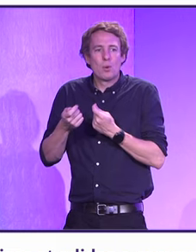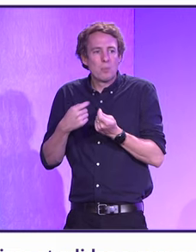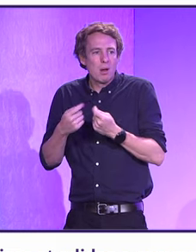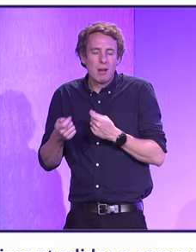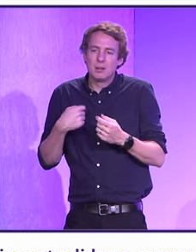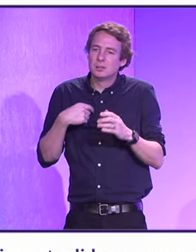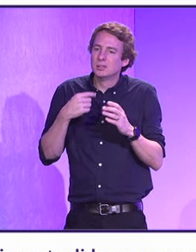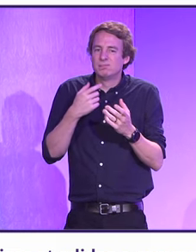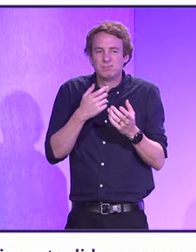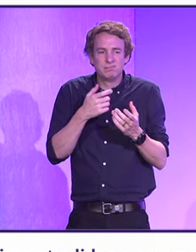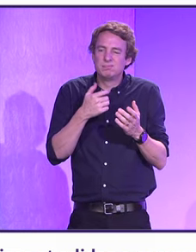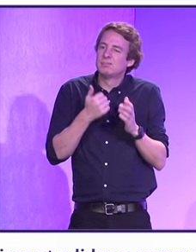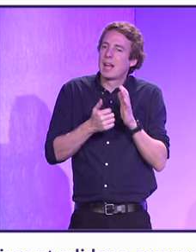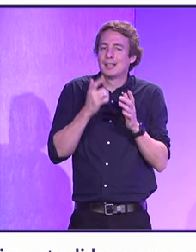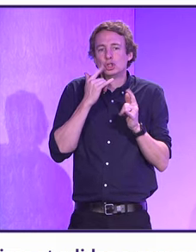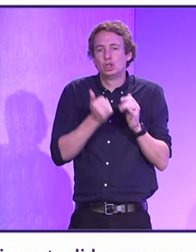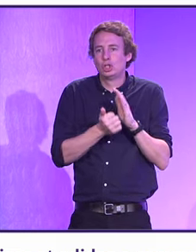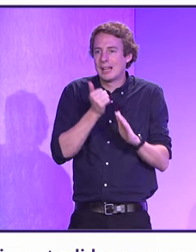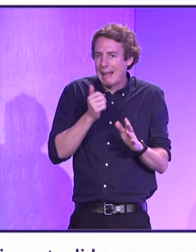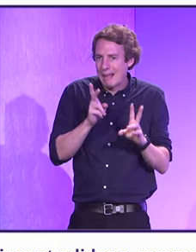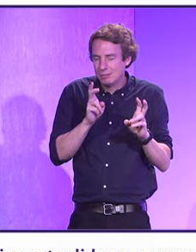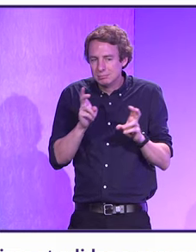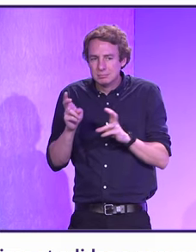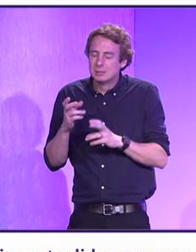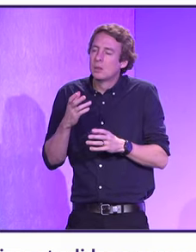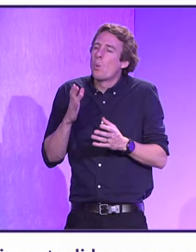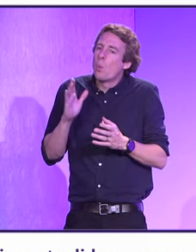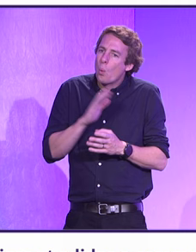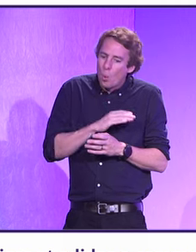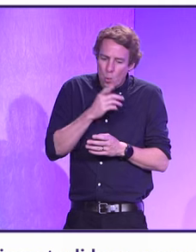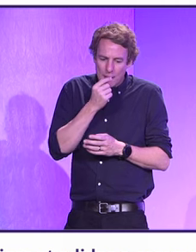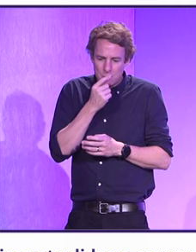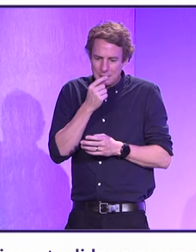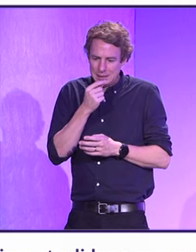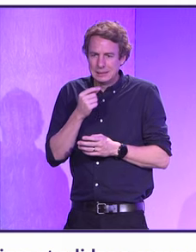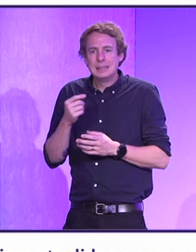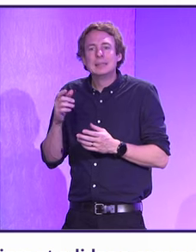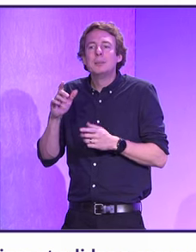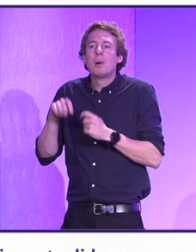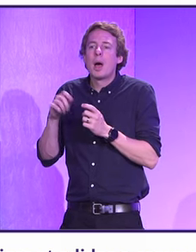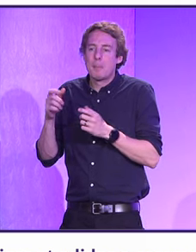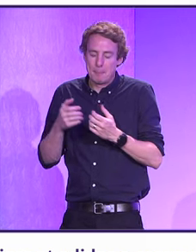about checkout, you think about basket, promotions, login. So all of those business capabilities became